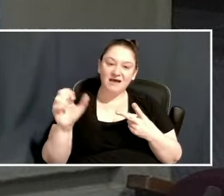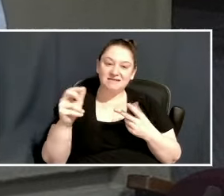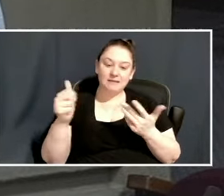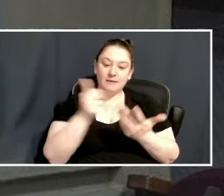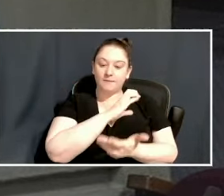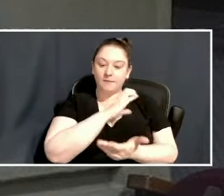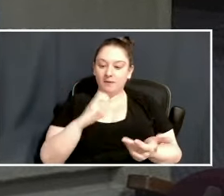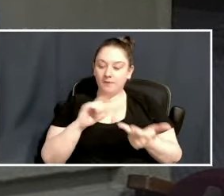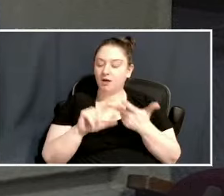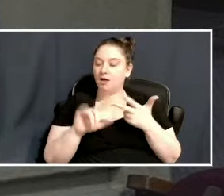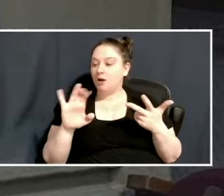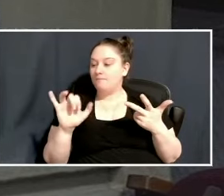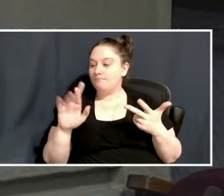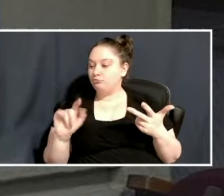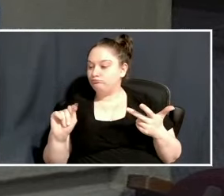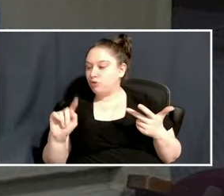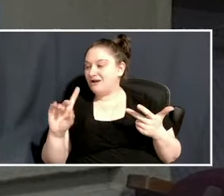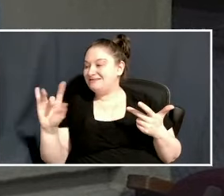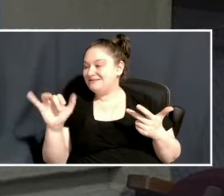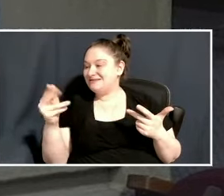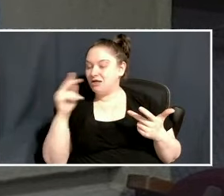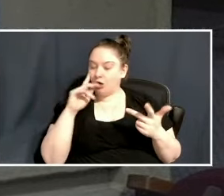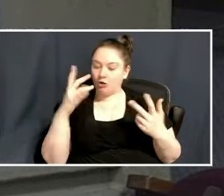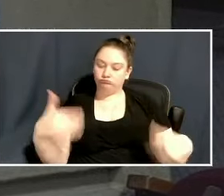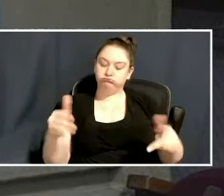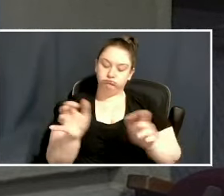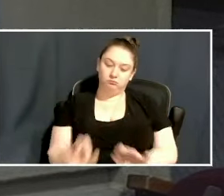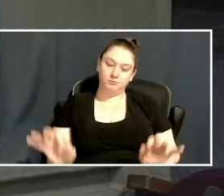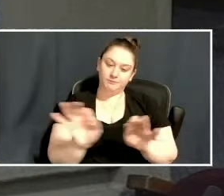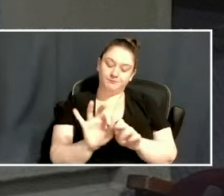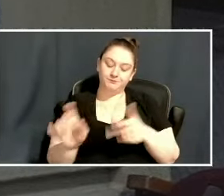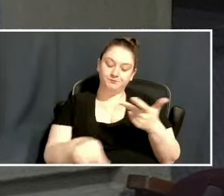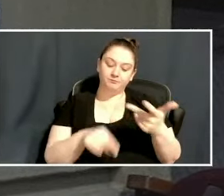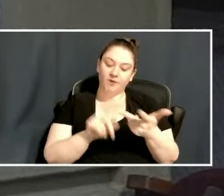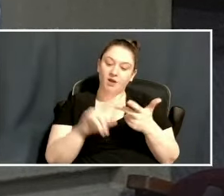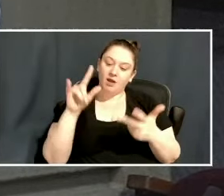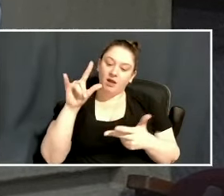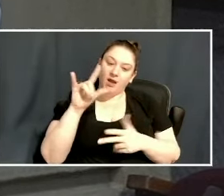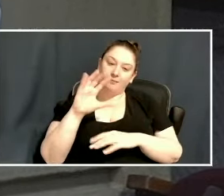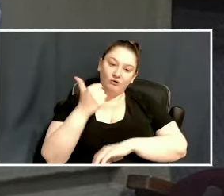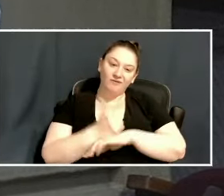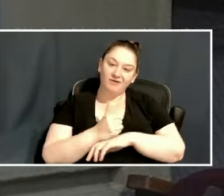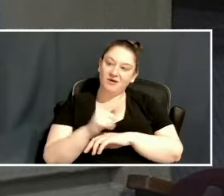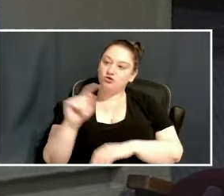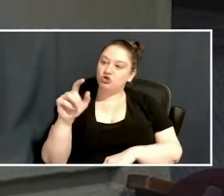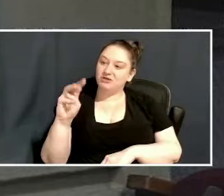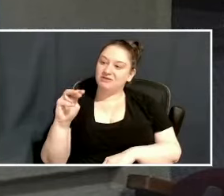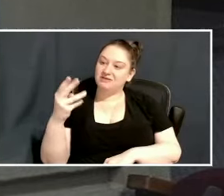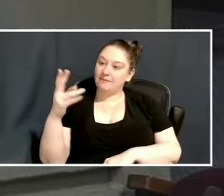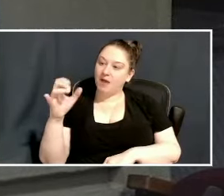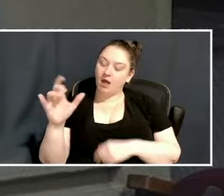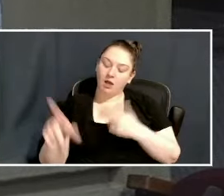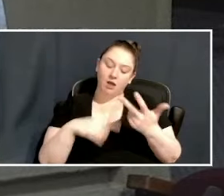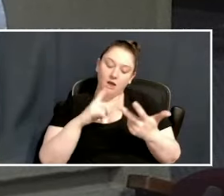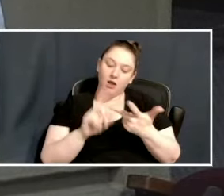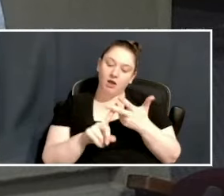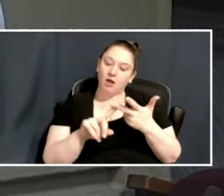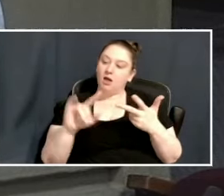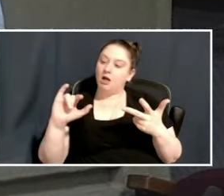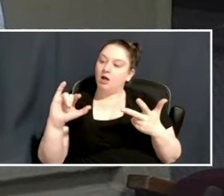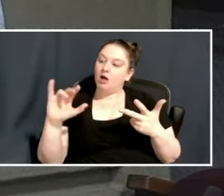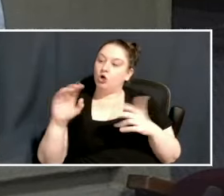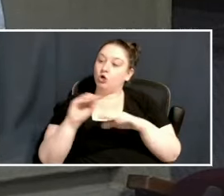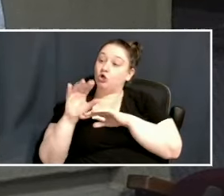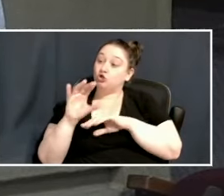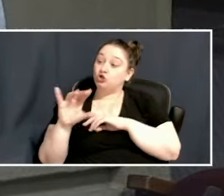Hart were instrumental. The Salem Airport Foundation, chaired by Tim Hay, our consultant Jack Penning at Volair